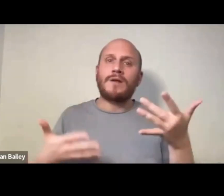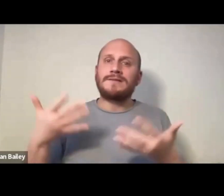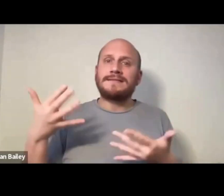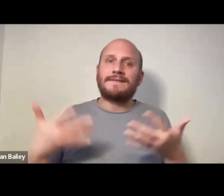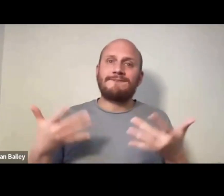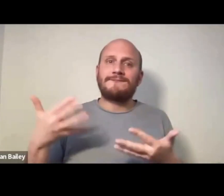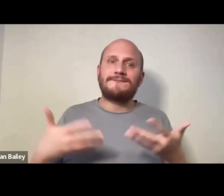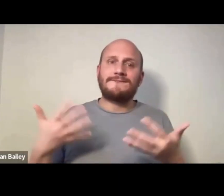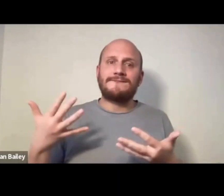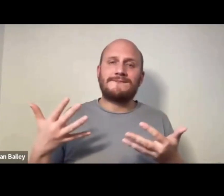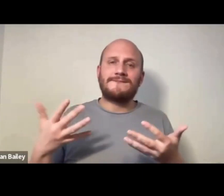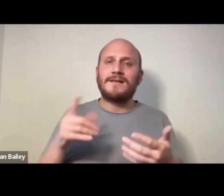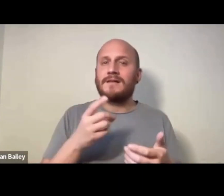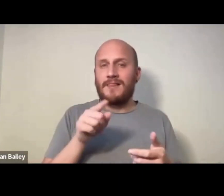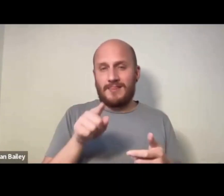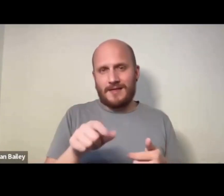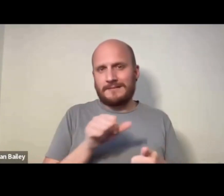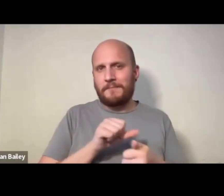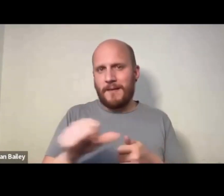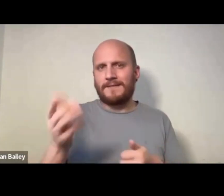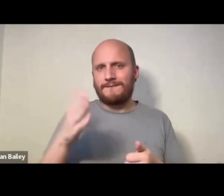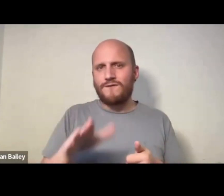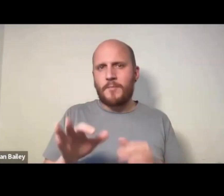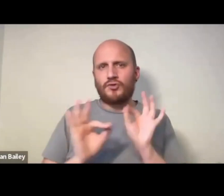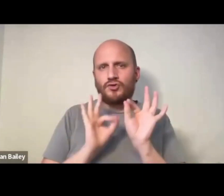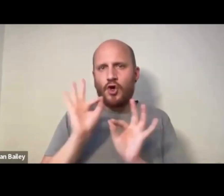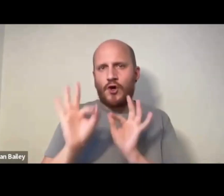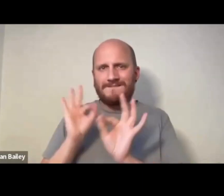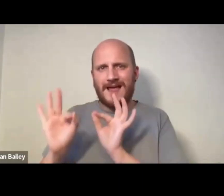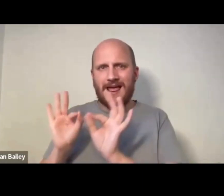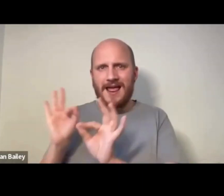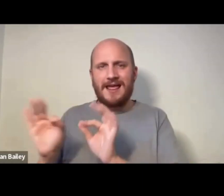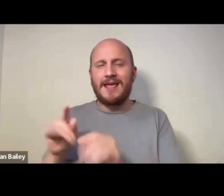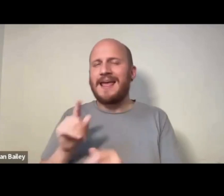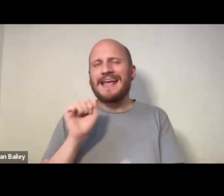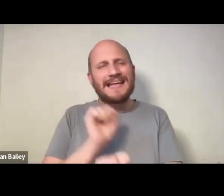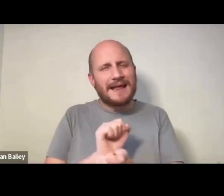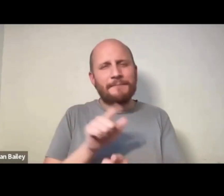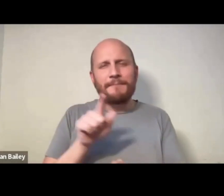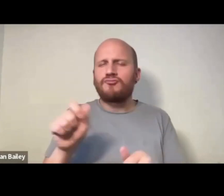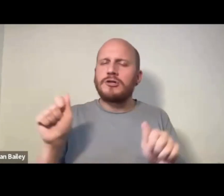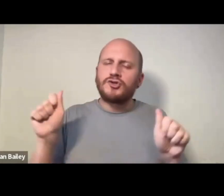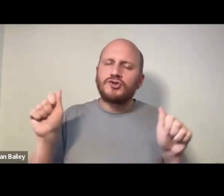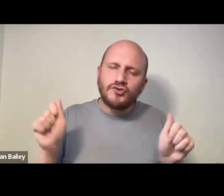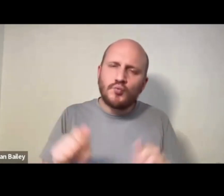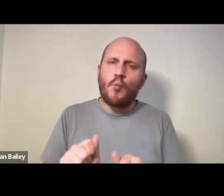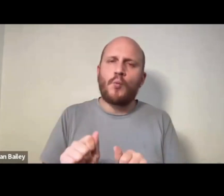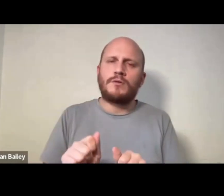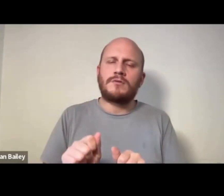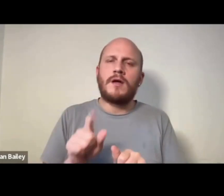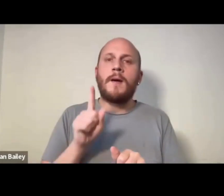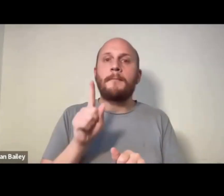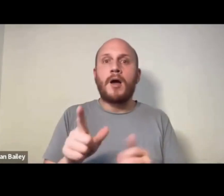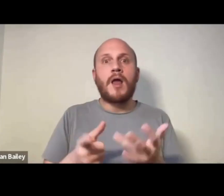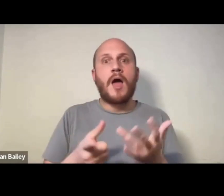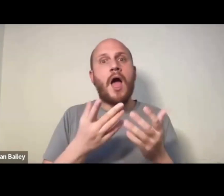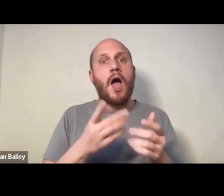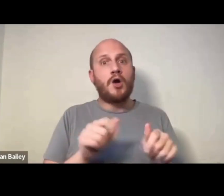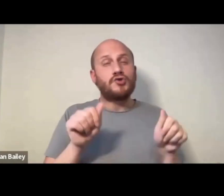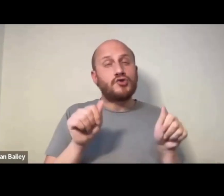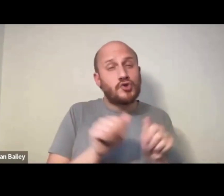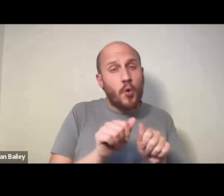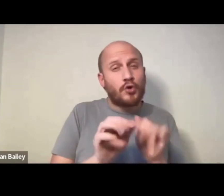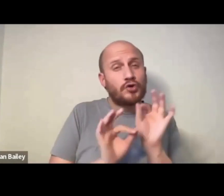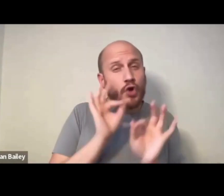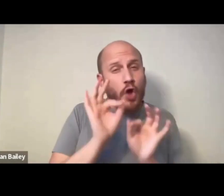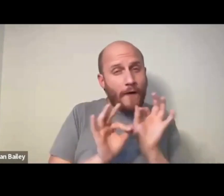and that might be best in a survey. And maybe that's keeping that stuff really short in a quantitative survey, but having other methods and